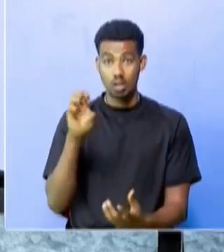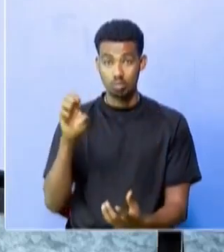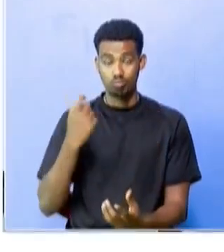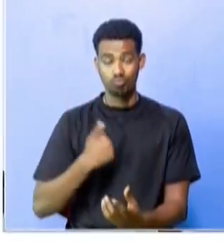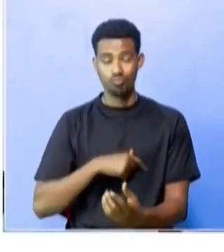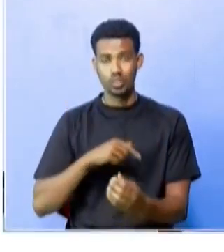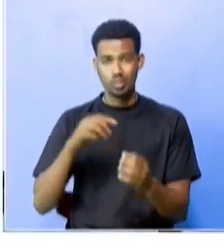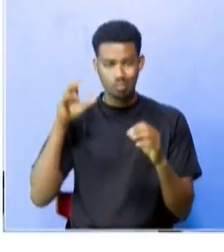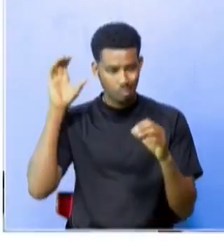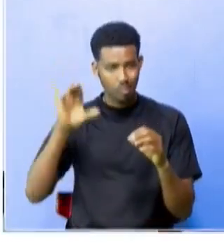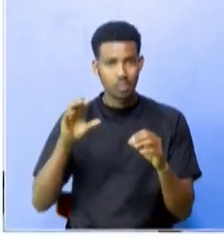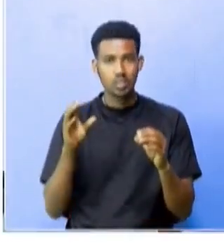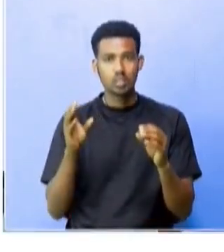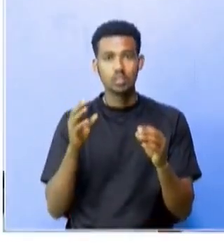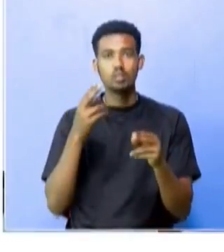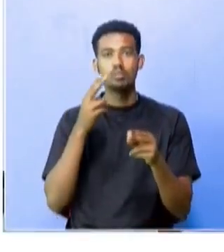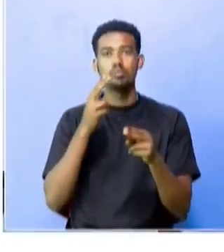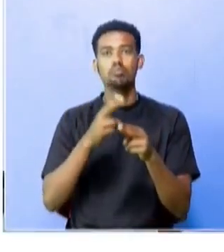we